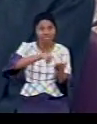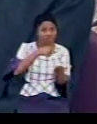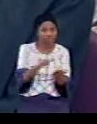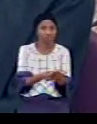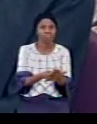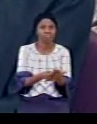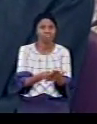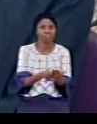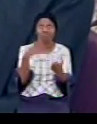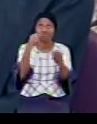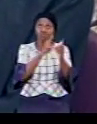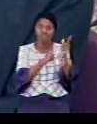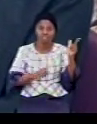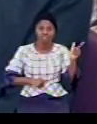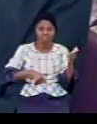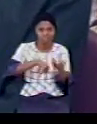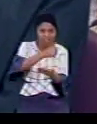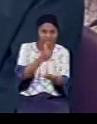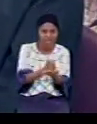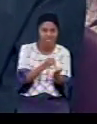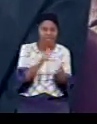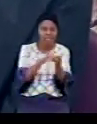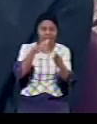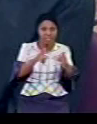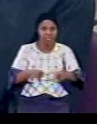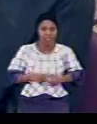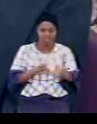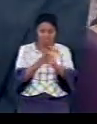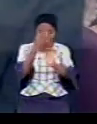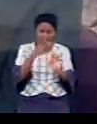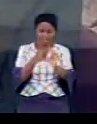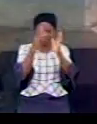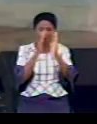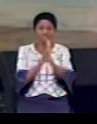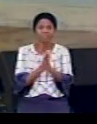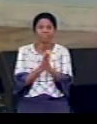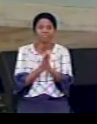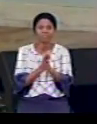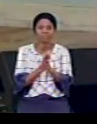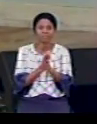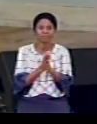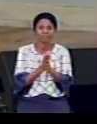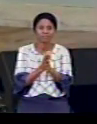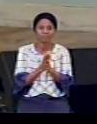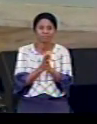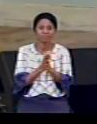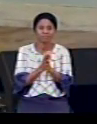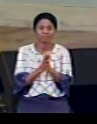The Lord confirm that your life in Jesus' name. Psalm